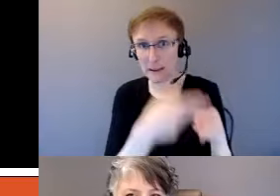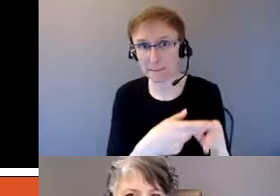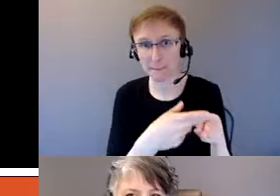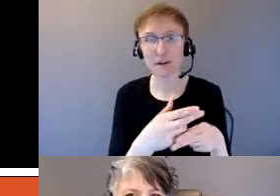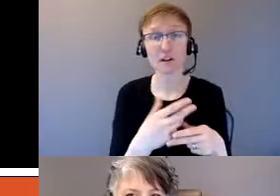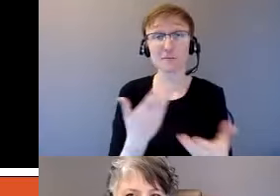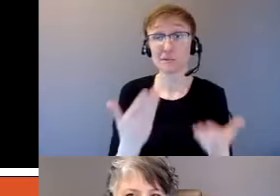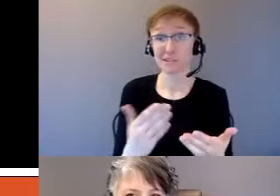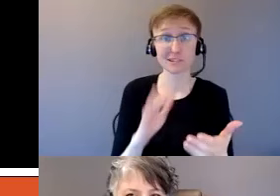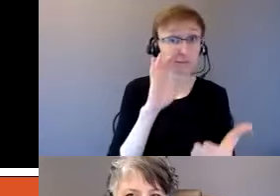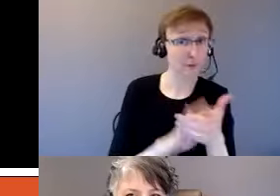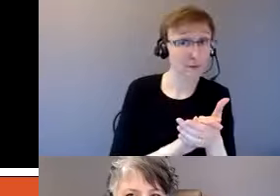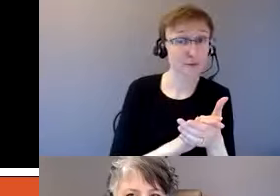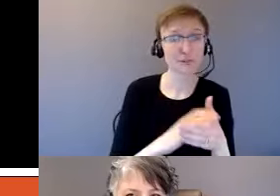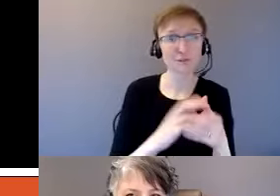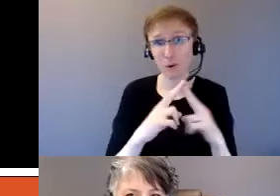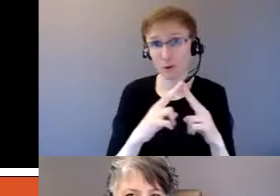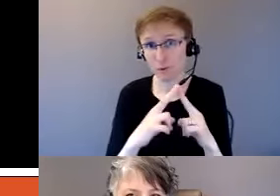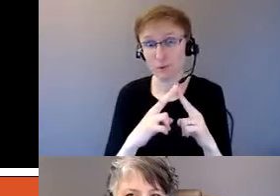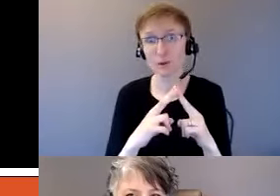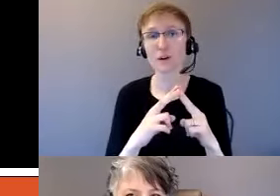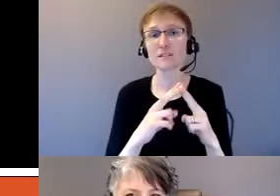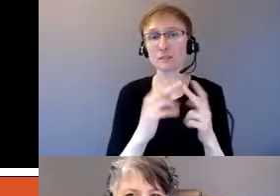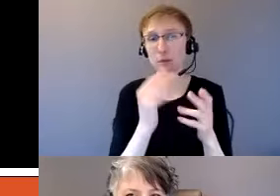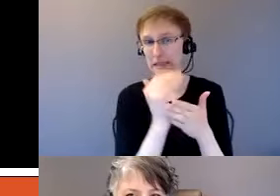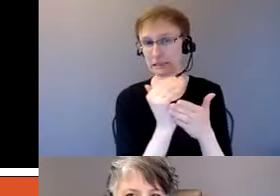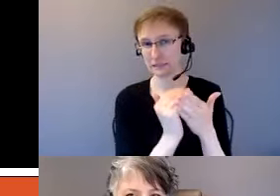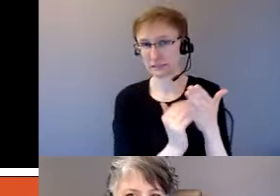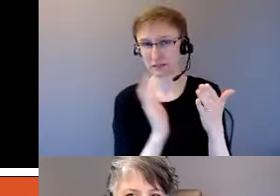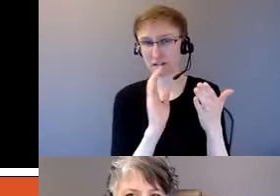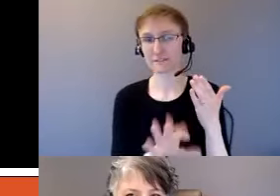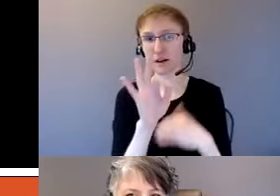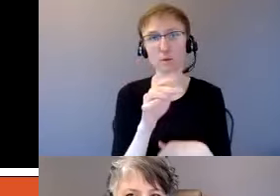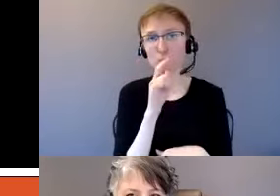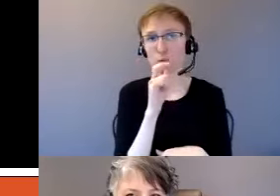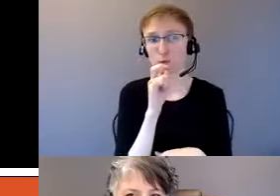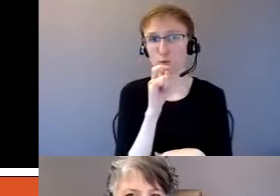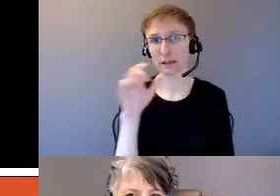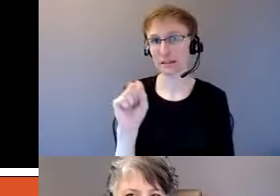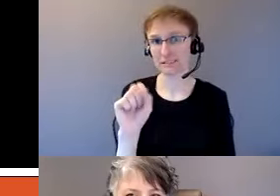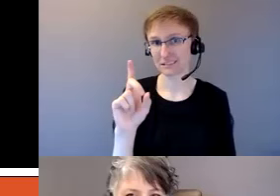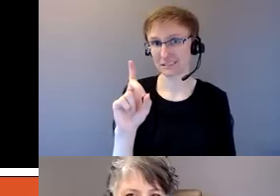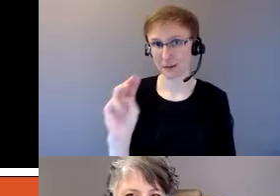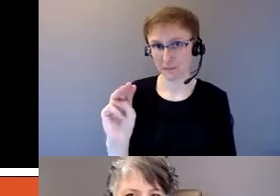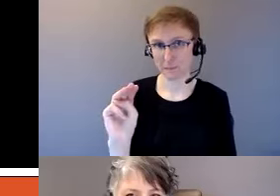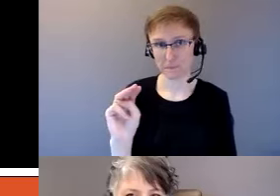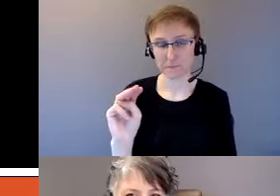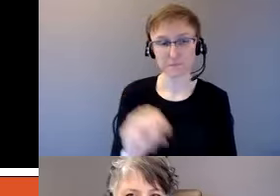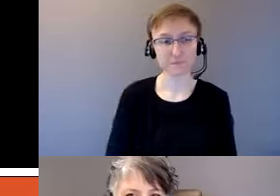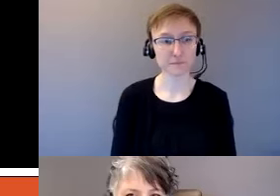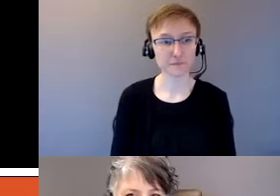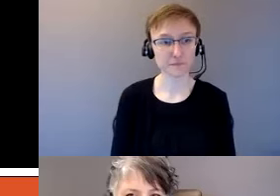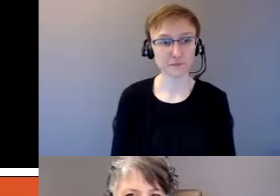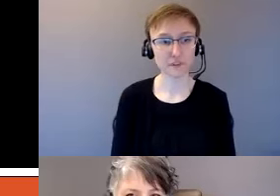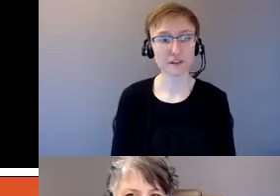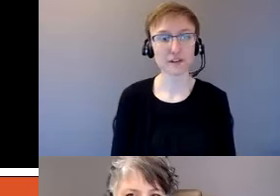through the list to find that SDM that will then fulfill the following, which is around being capable with